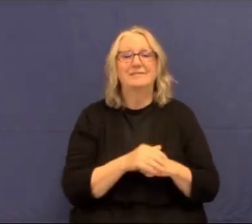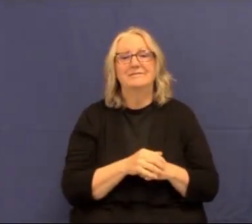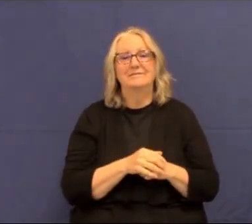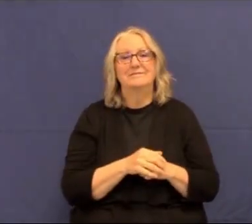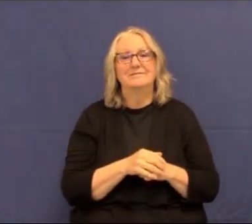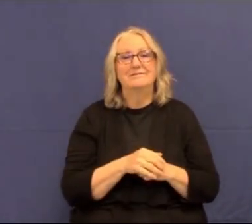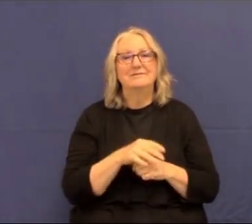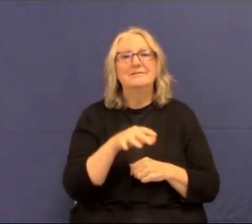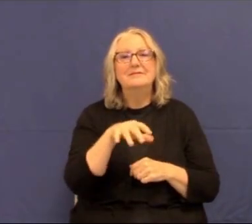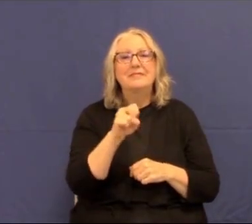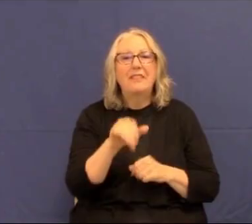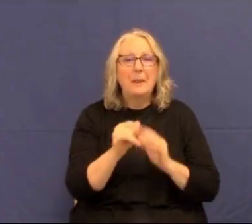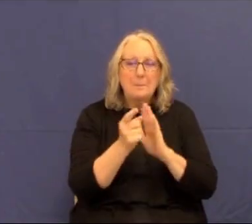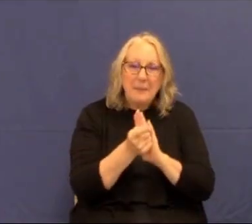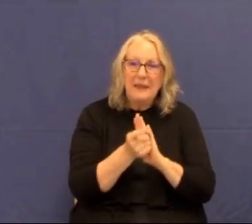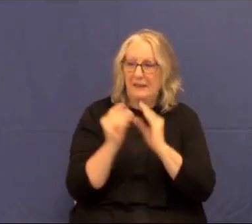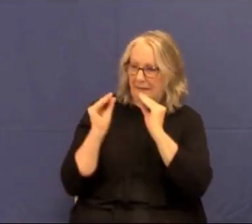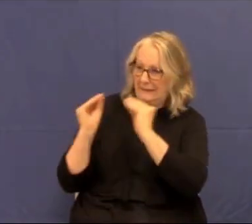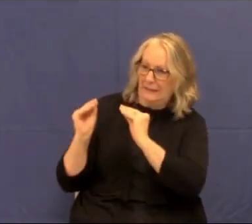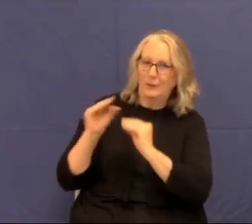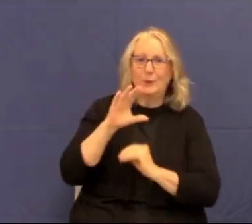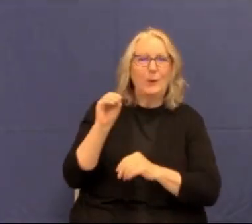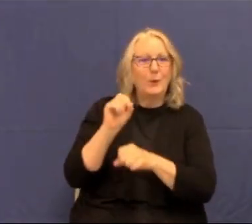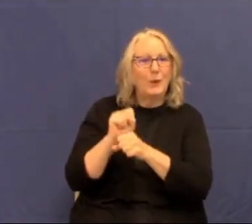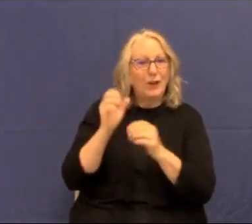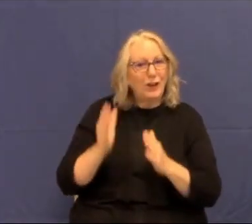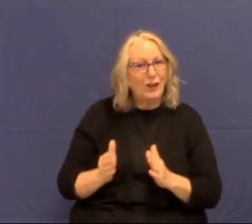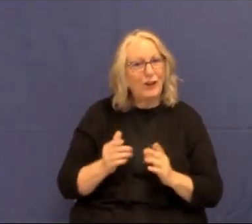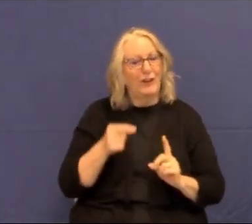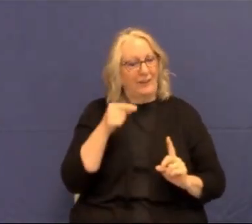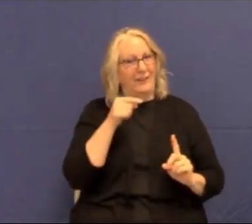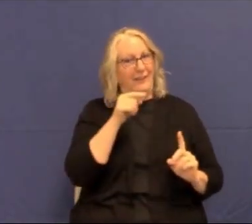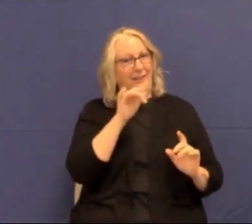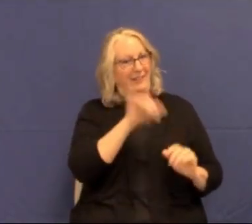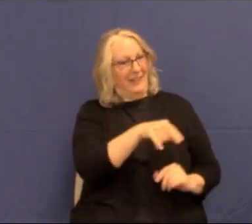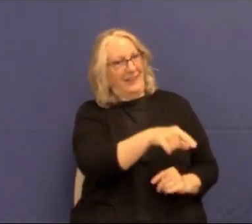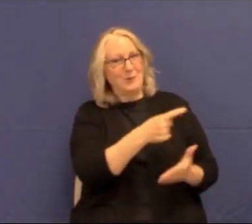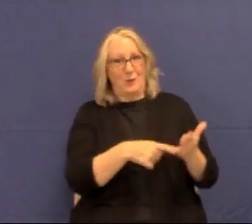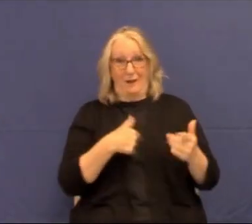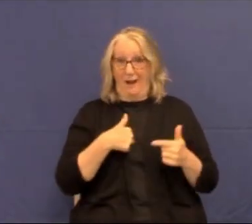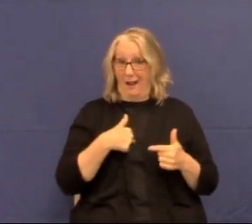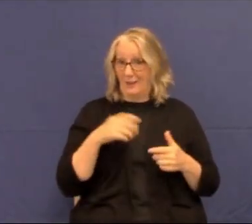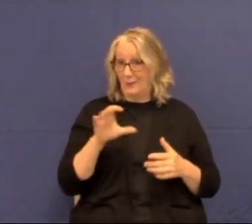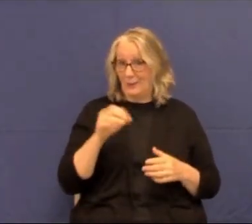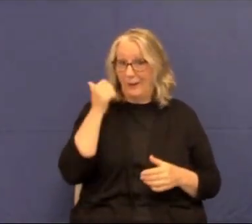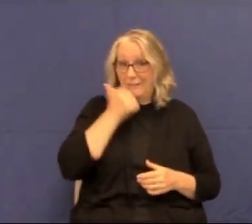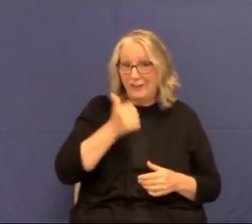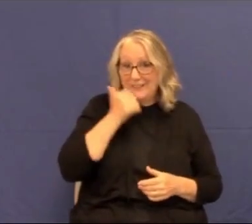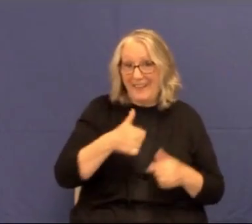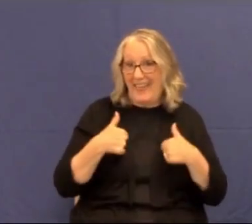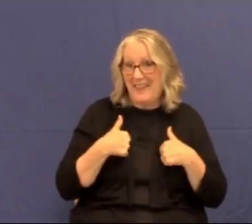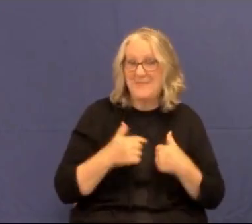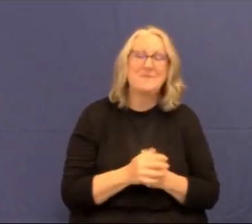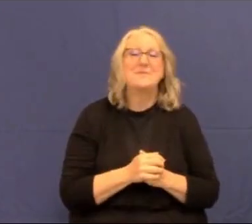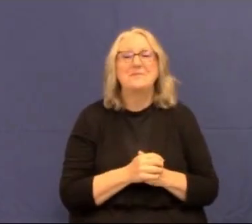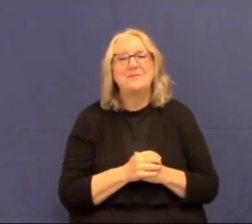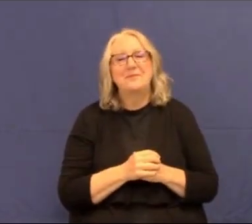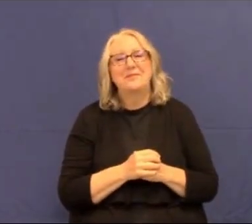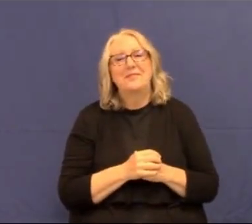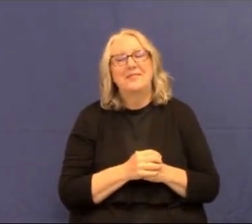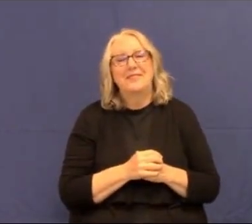I was able to take that minute to kind of teach my coworkers, like, this is what I deal with on a daily